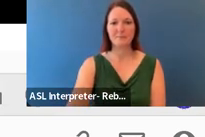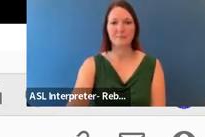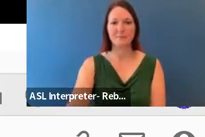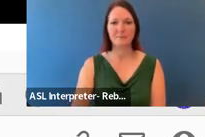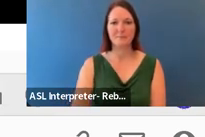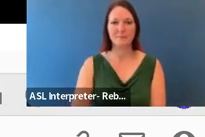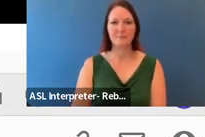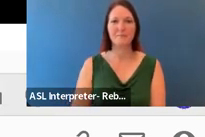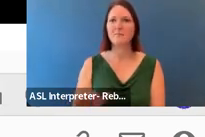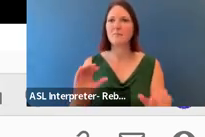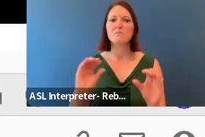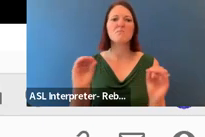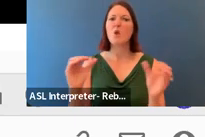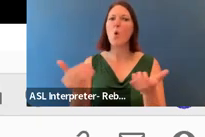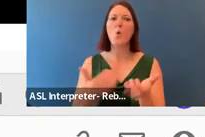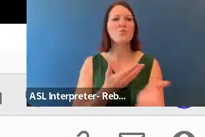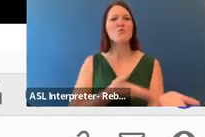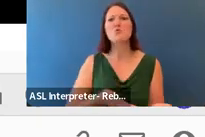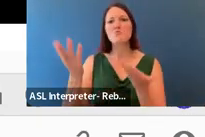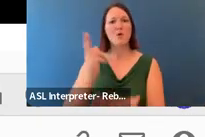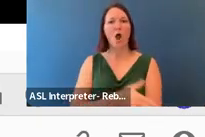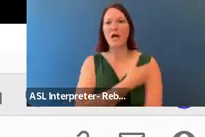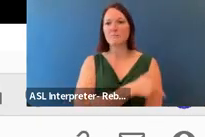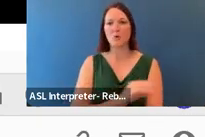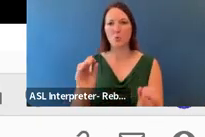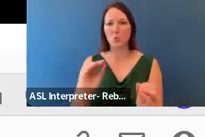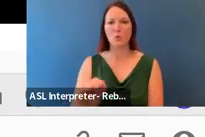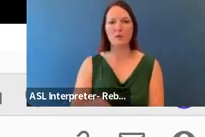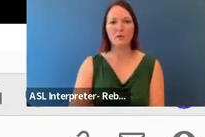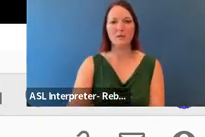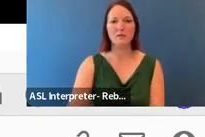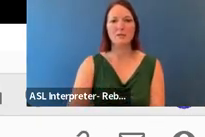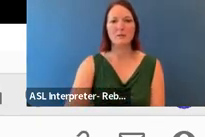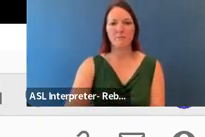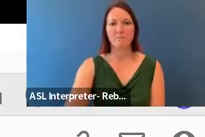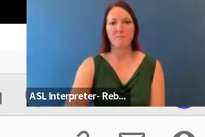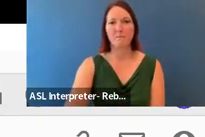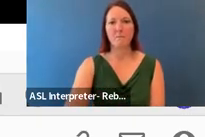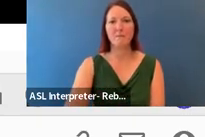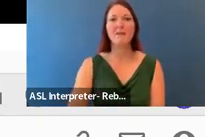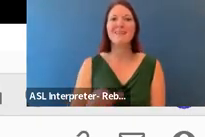And no new hospitalizations, which we hope continues to be the pattern.